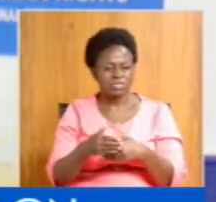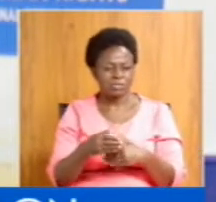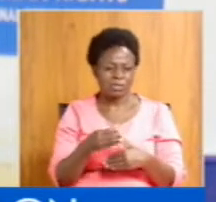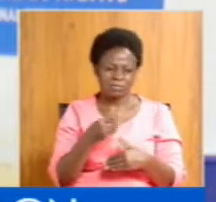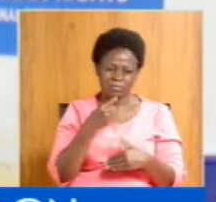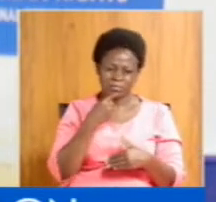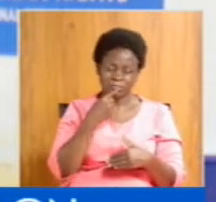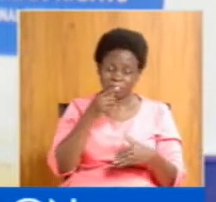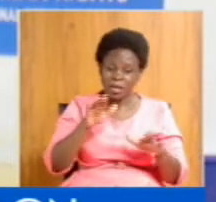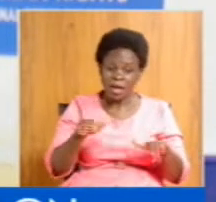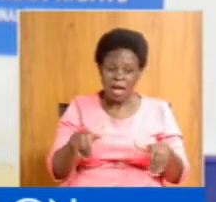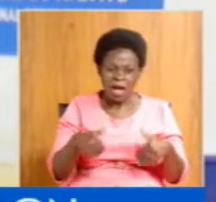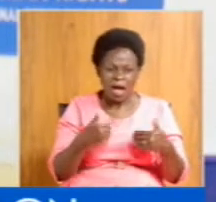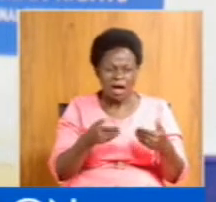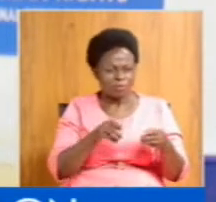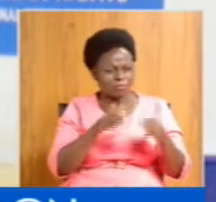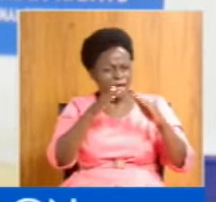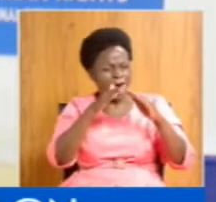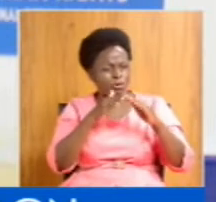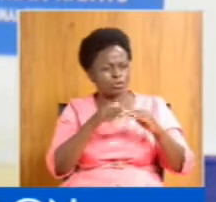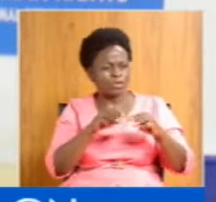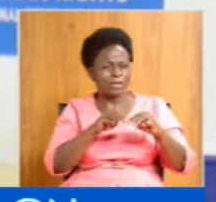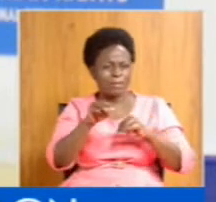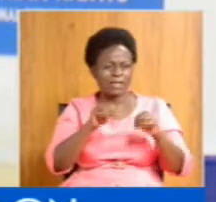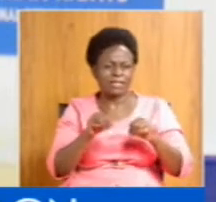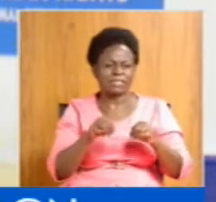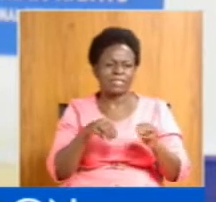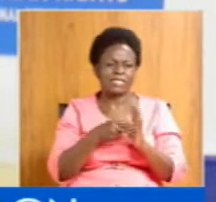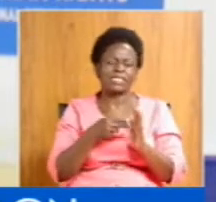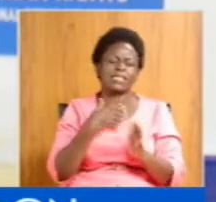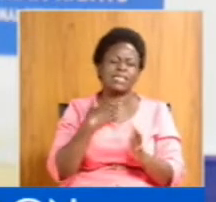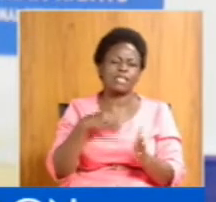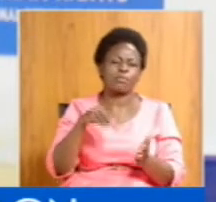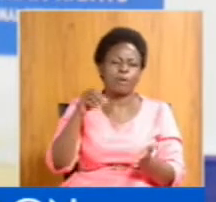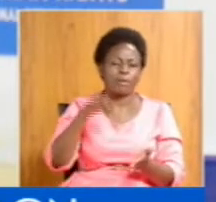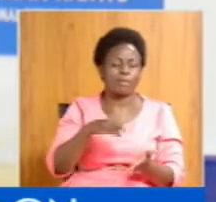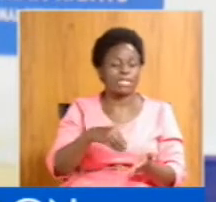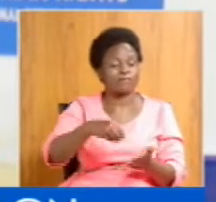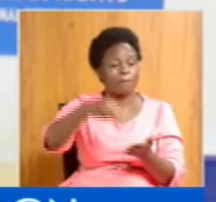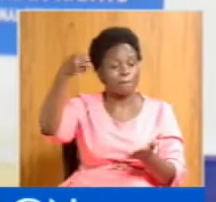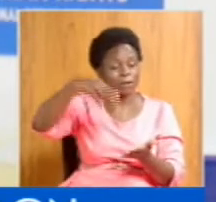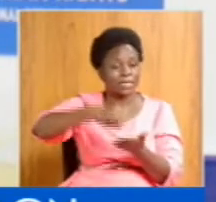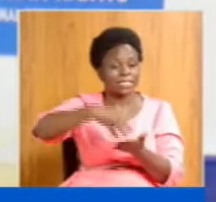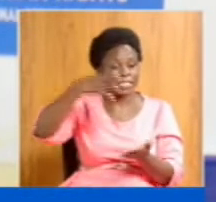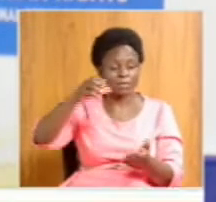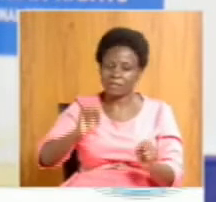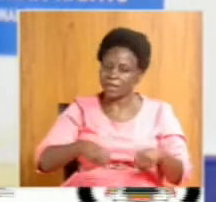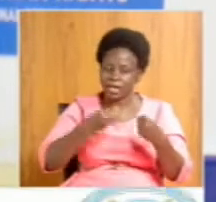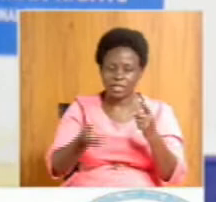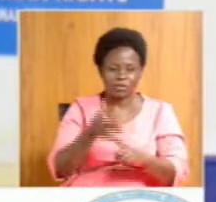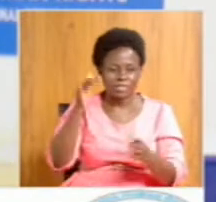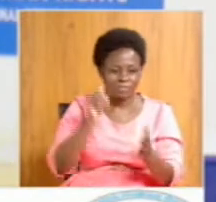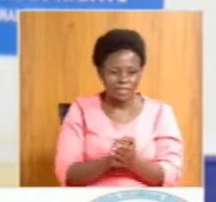as cottage level, household management. And that means they need more power. But if power is quite expensive, they won't be able to achieve